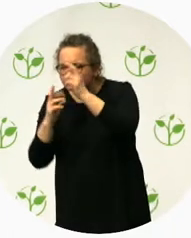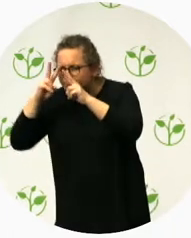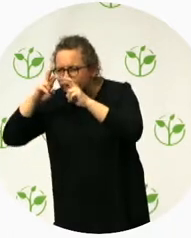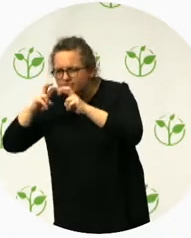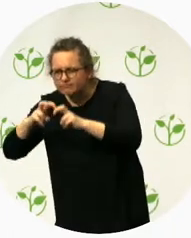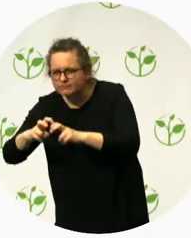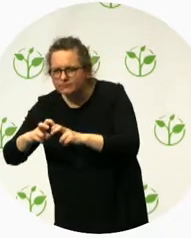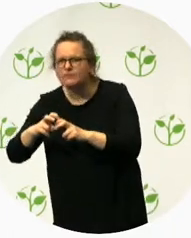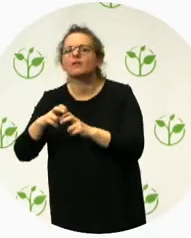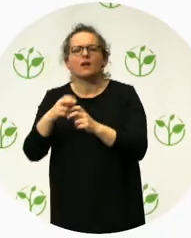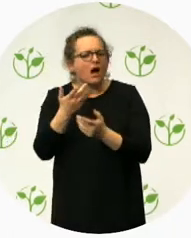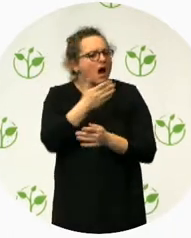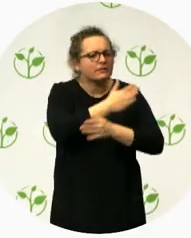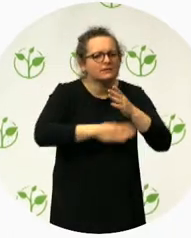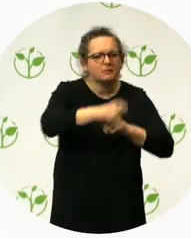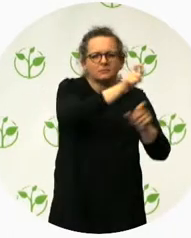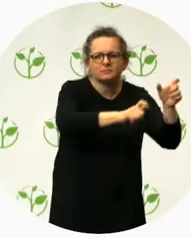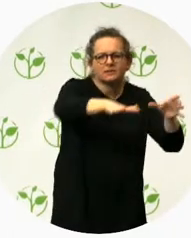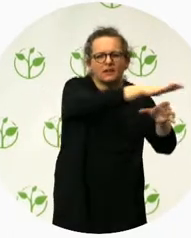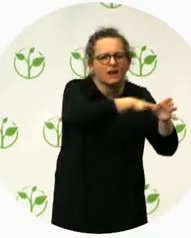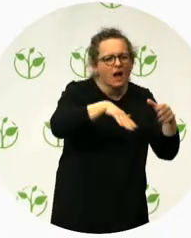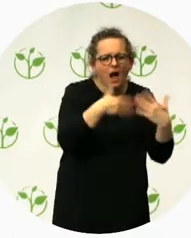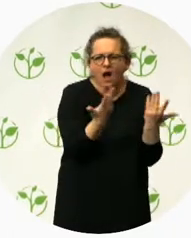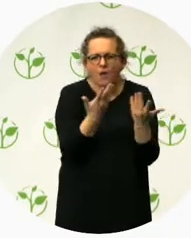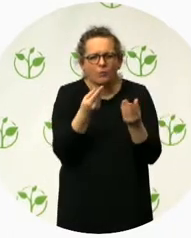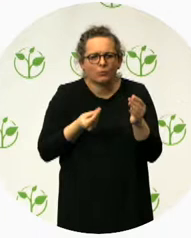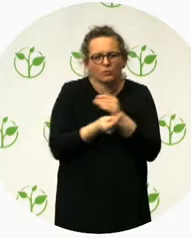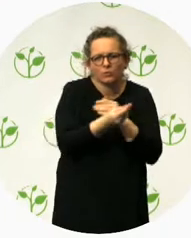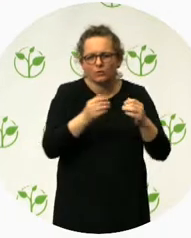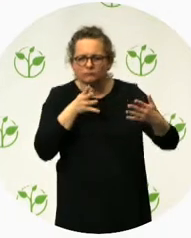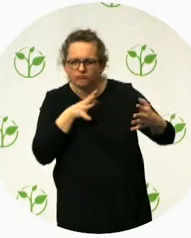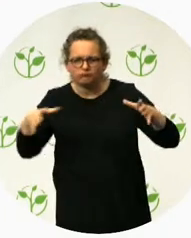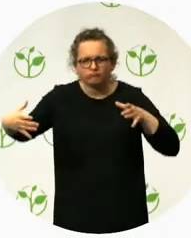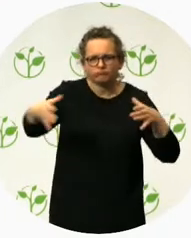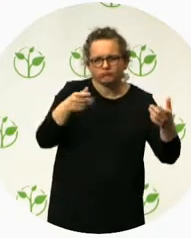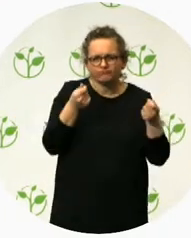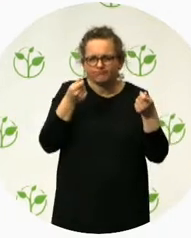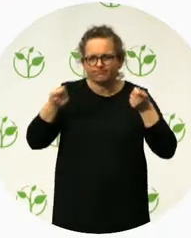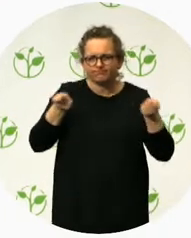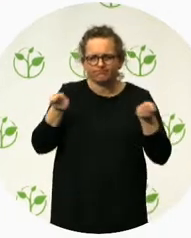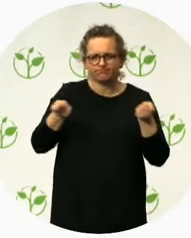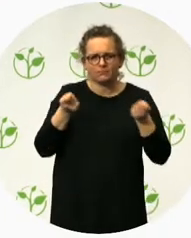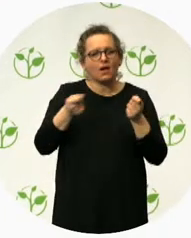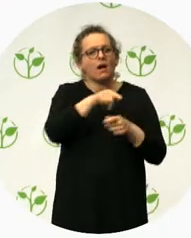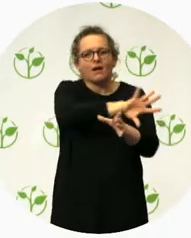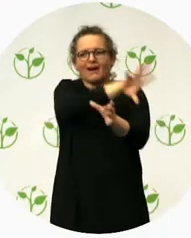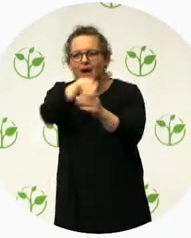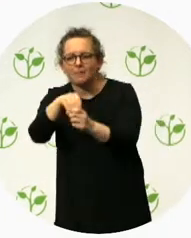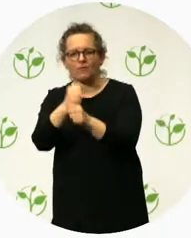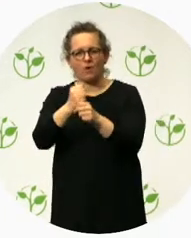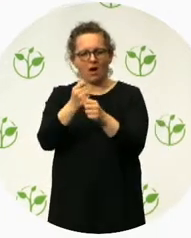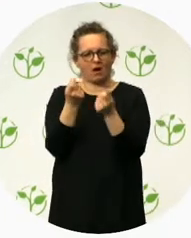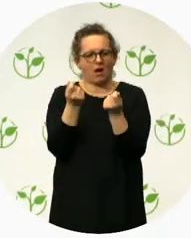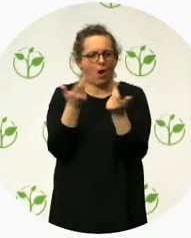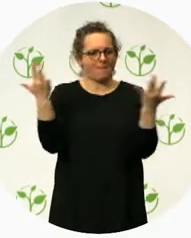with disabilities are more likely to be unemployed for longer periods than those without disabilities. So it is